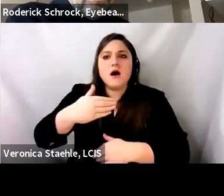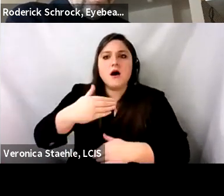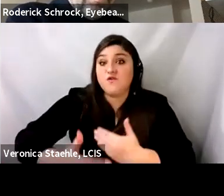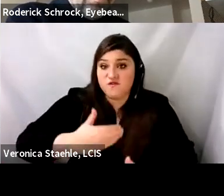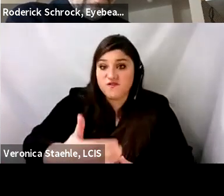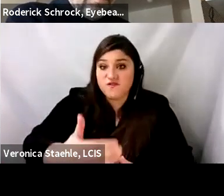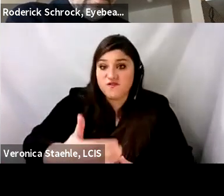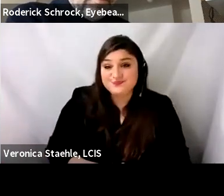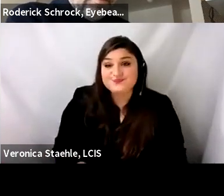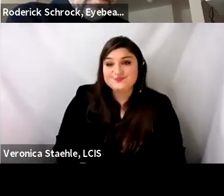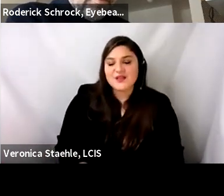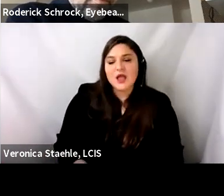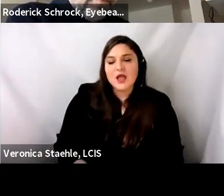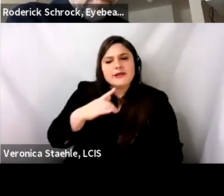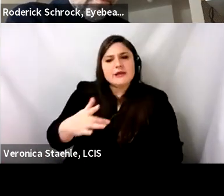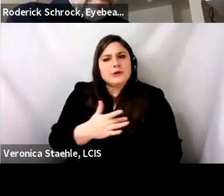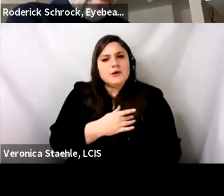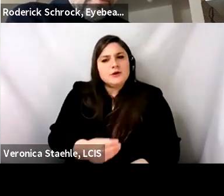into the fall, that